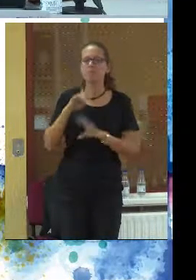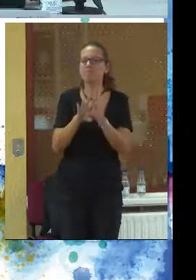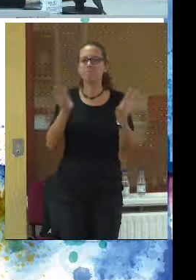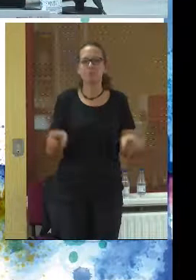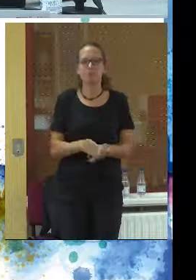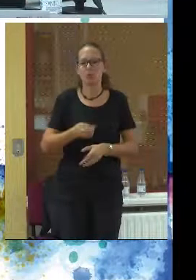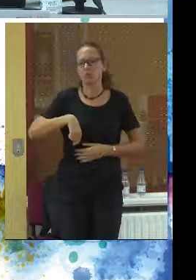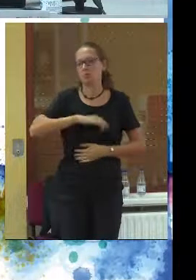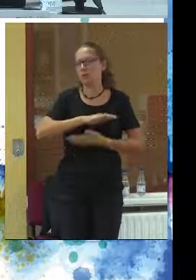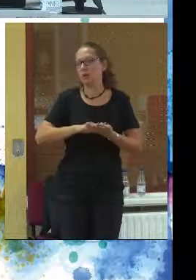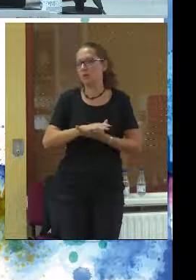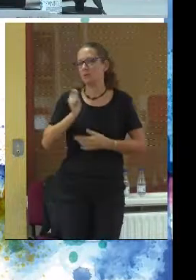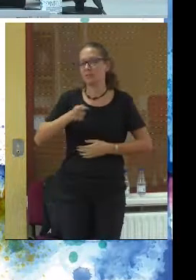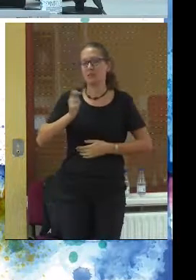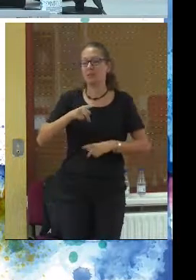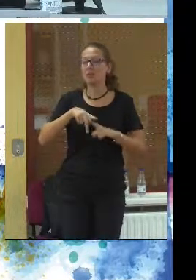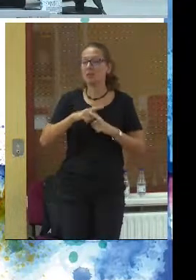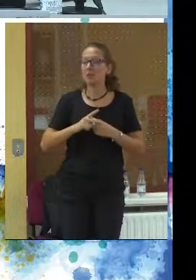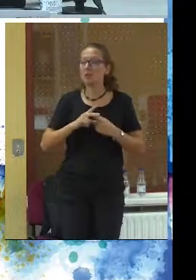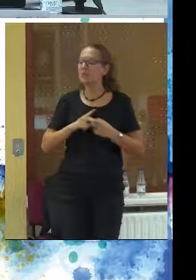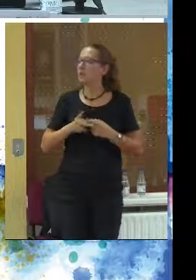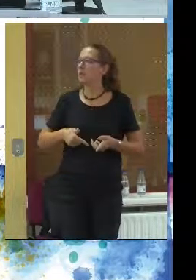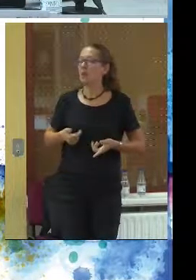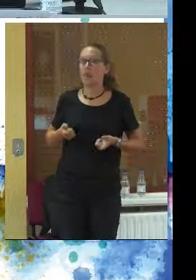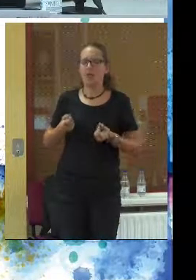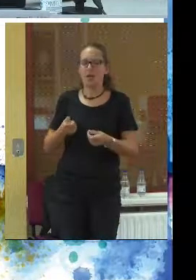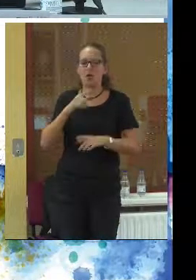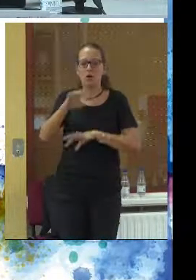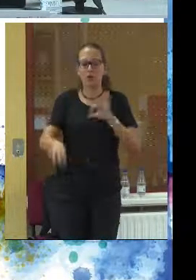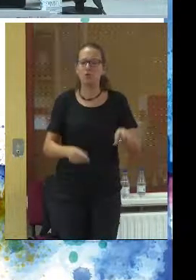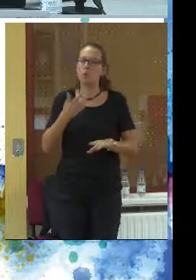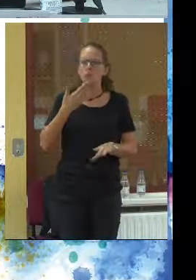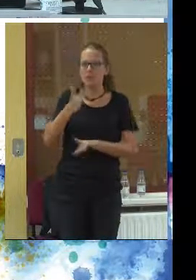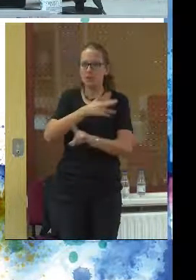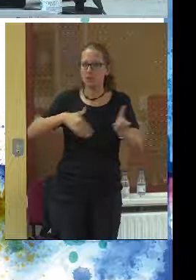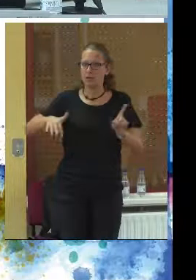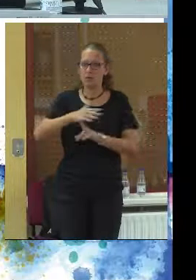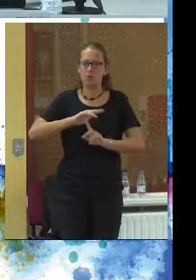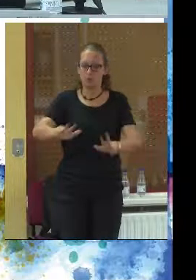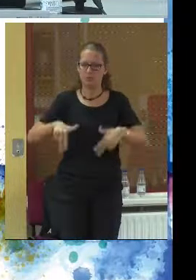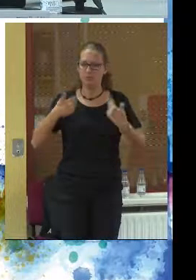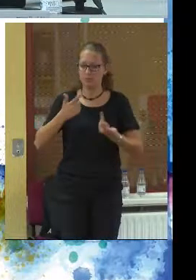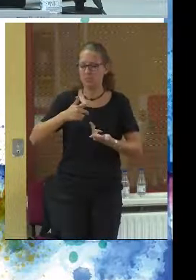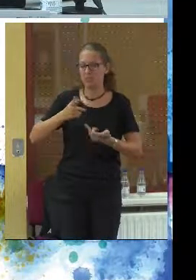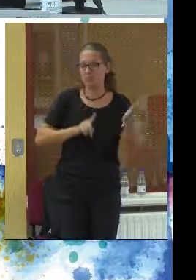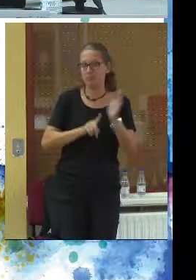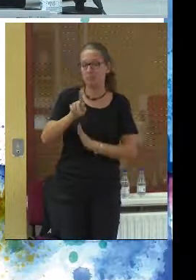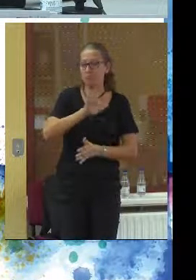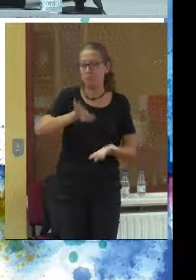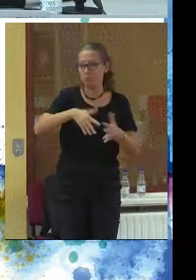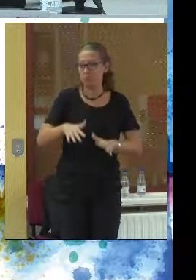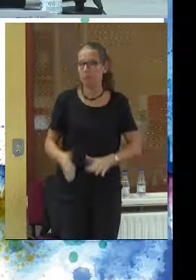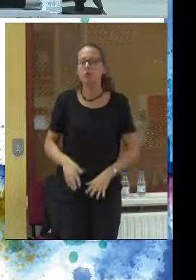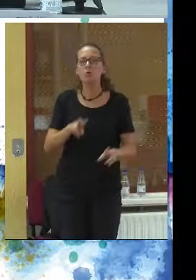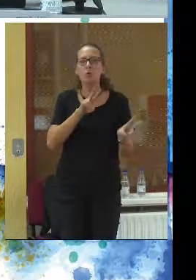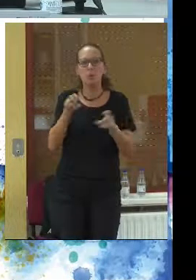this obligation. It's a tool that works in an environment where we have to